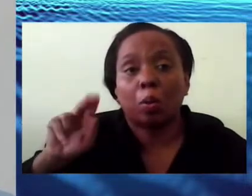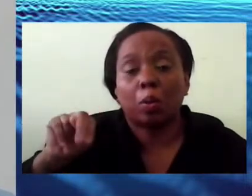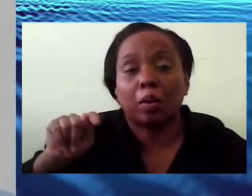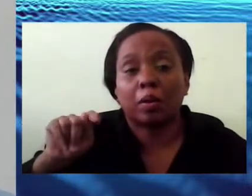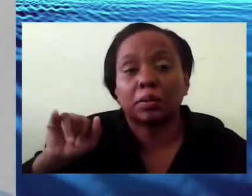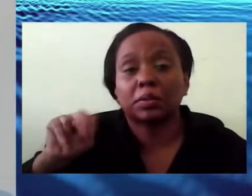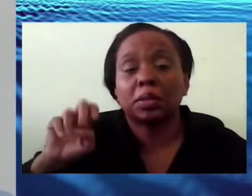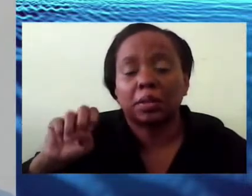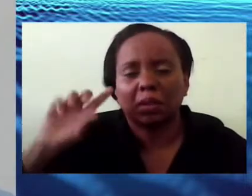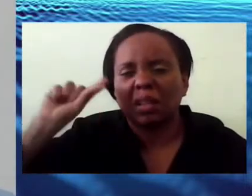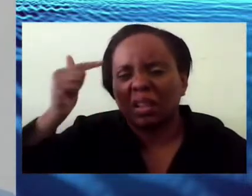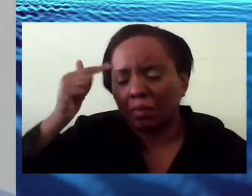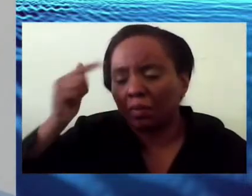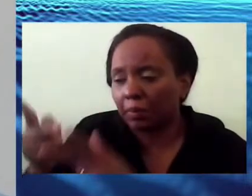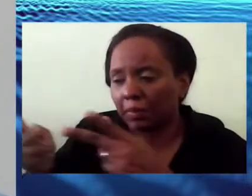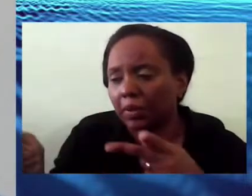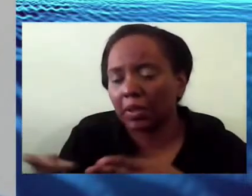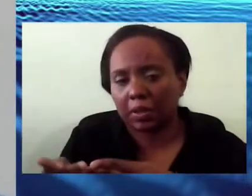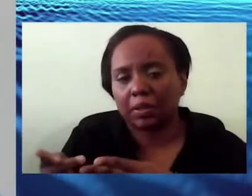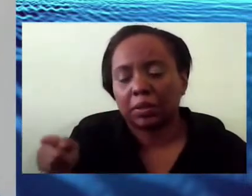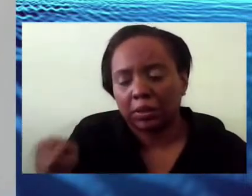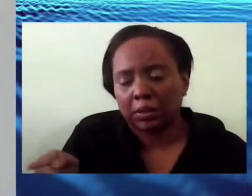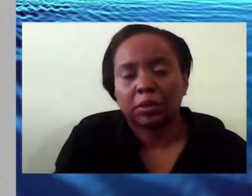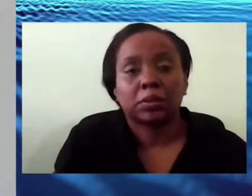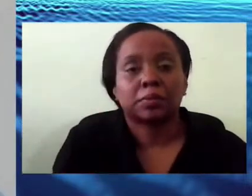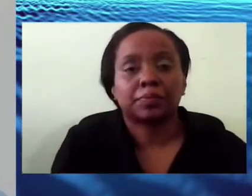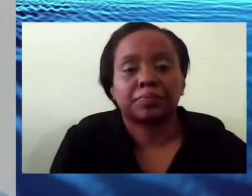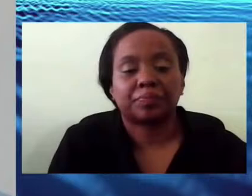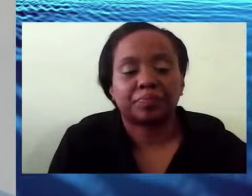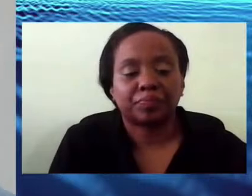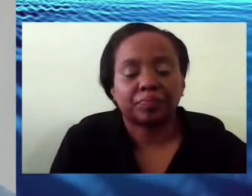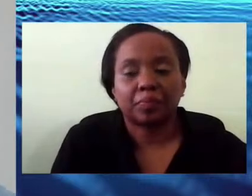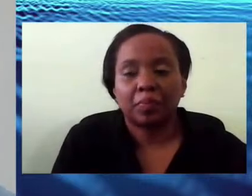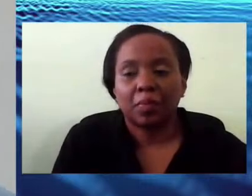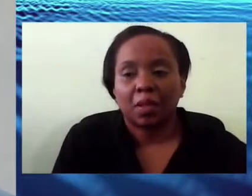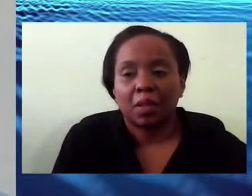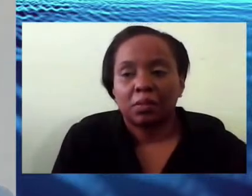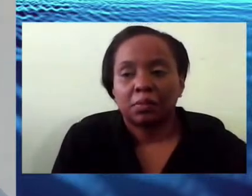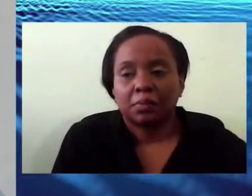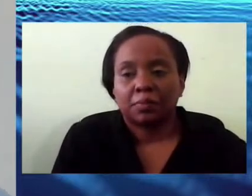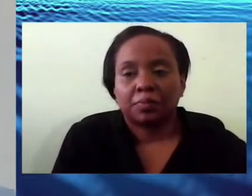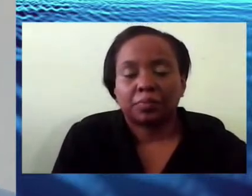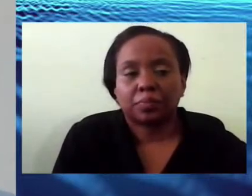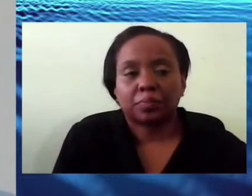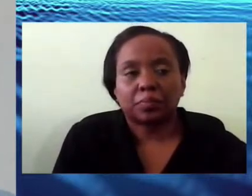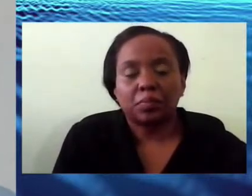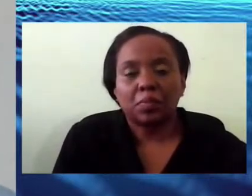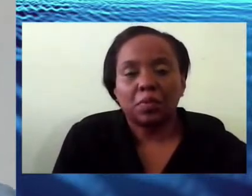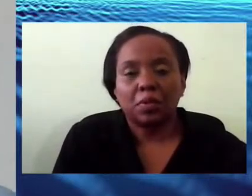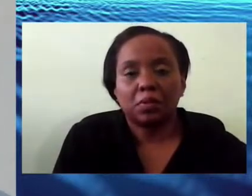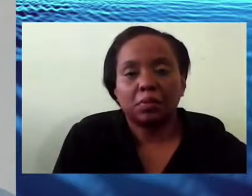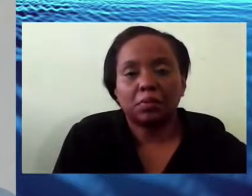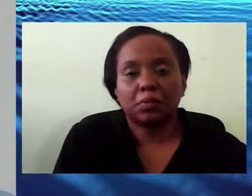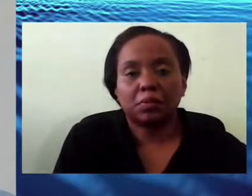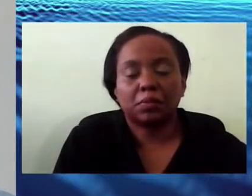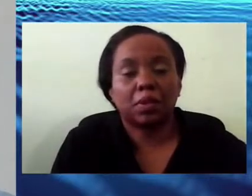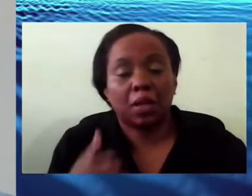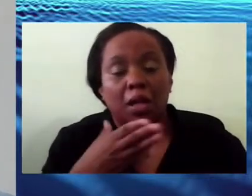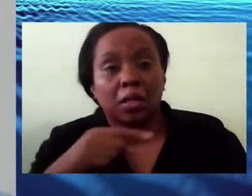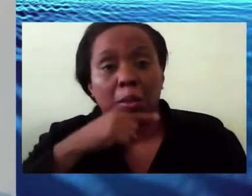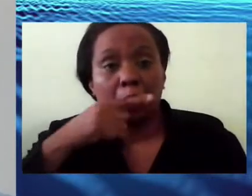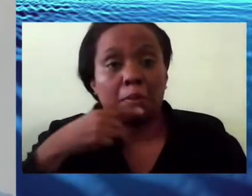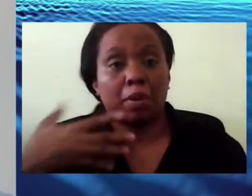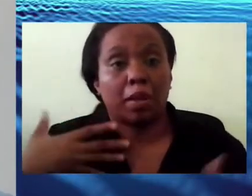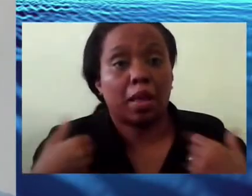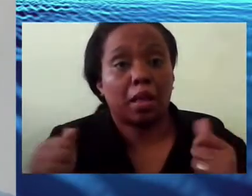facility. And as investigations by the public health teams continues,